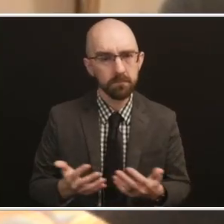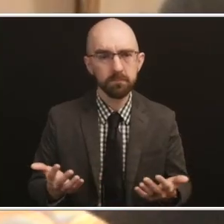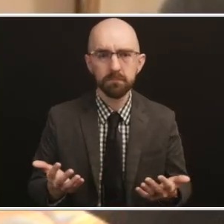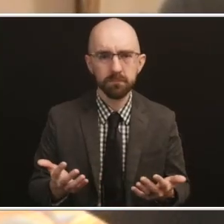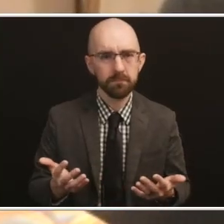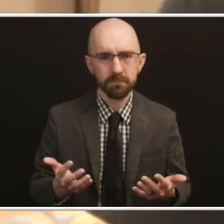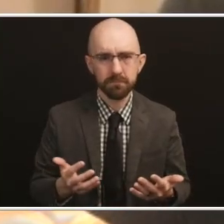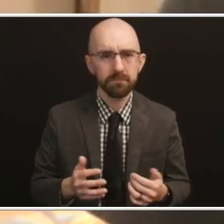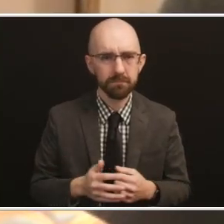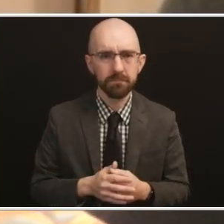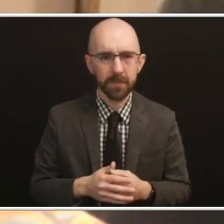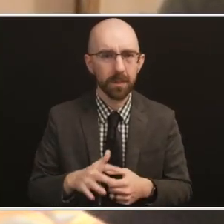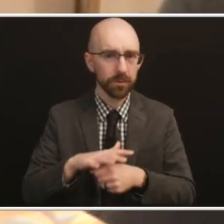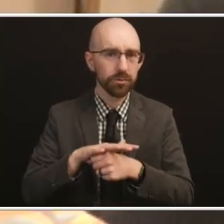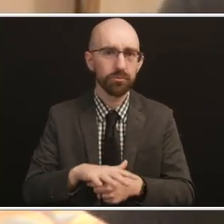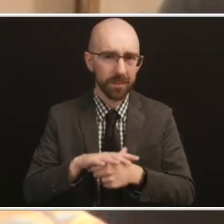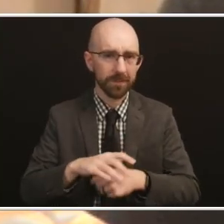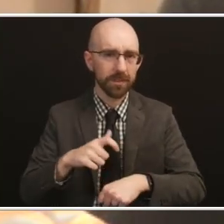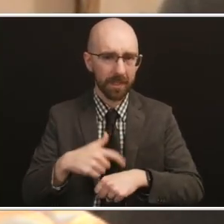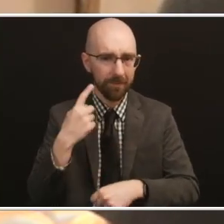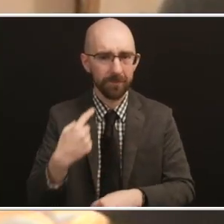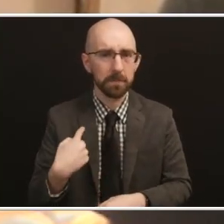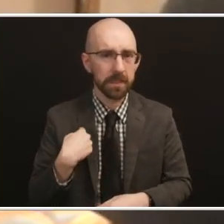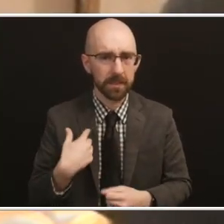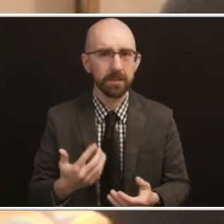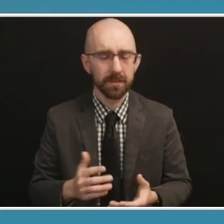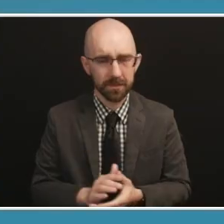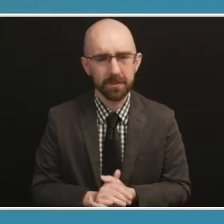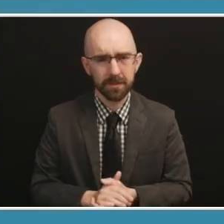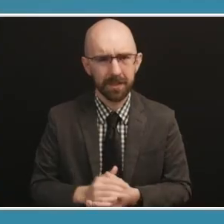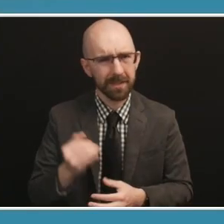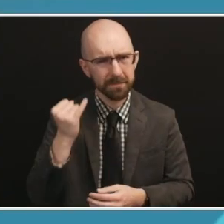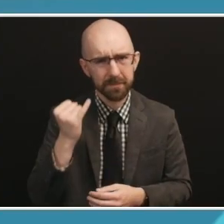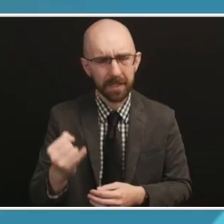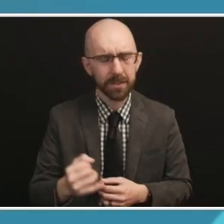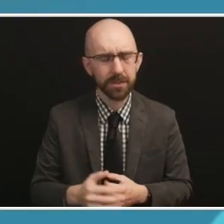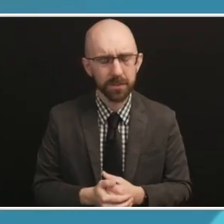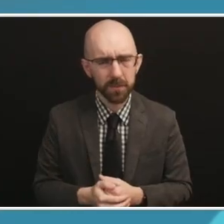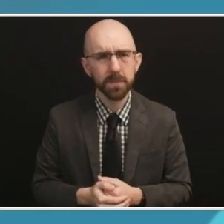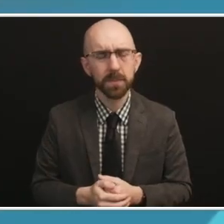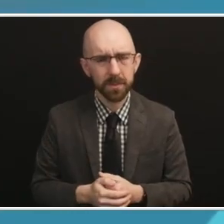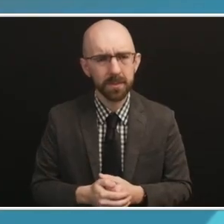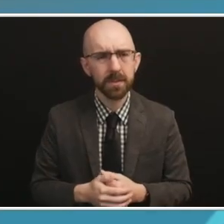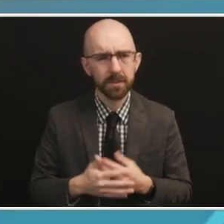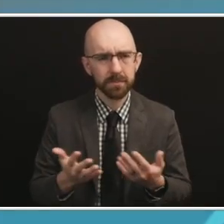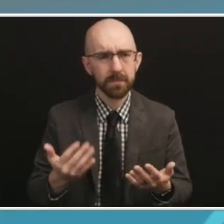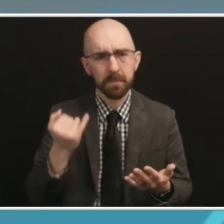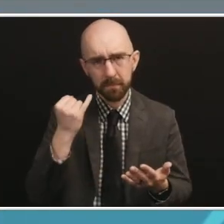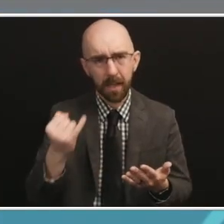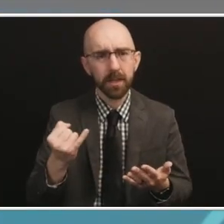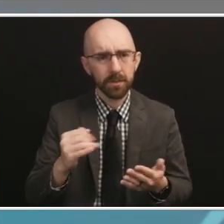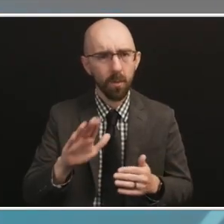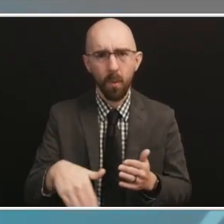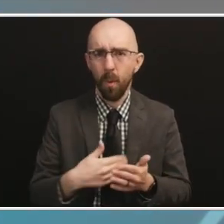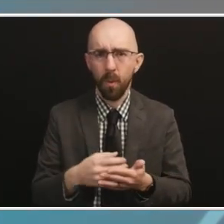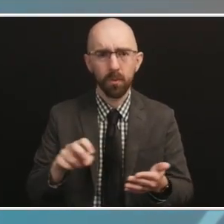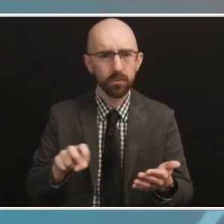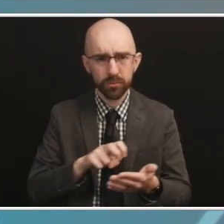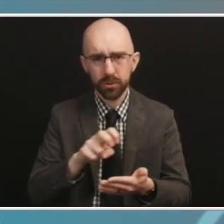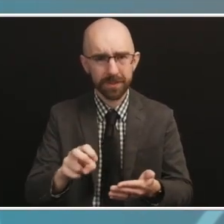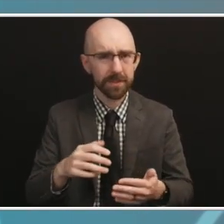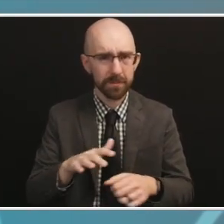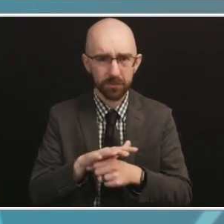It was a very stressful time for me. I can imagine. I can imagine this whole journey has been